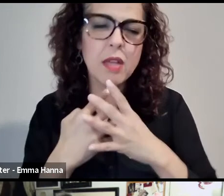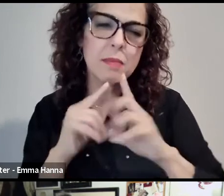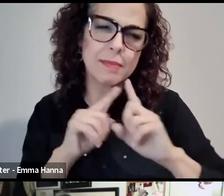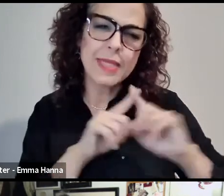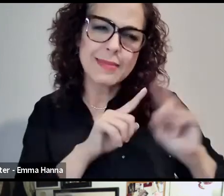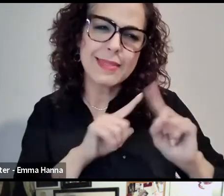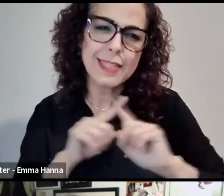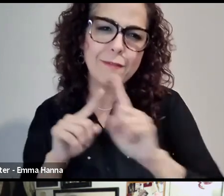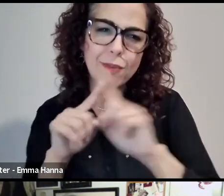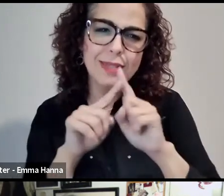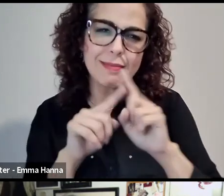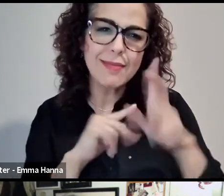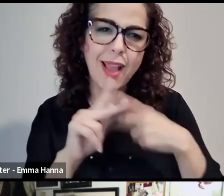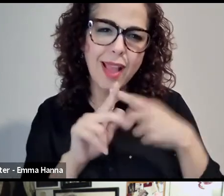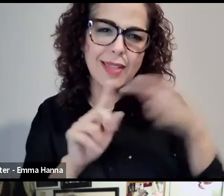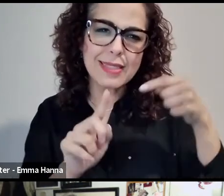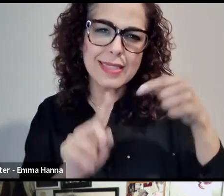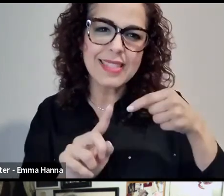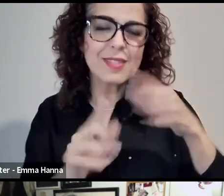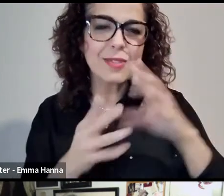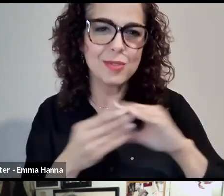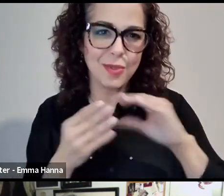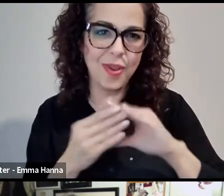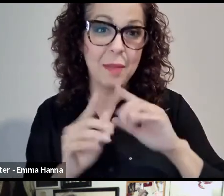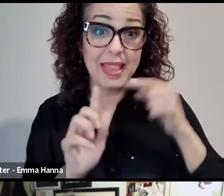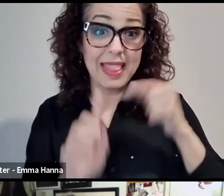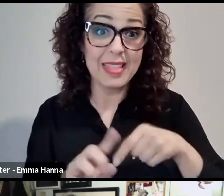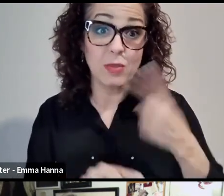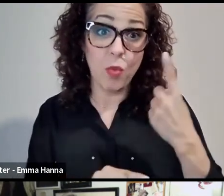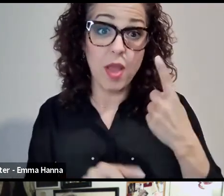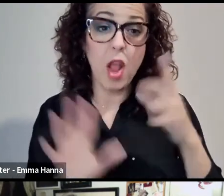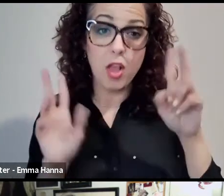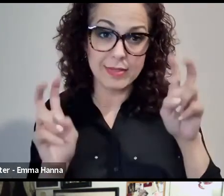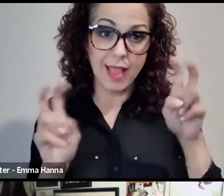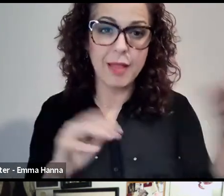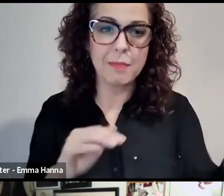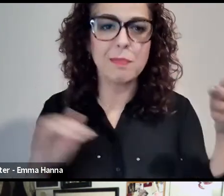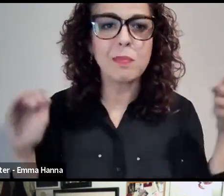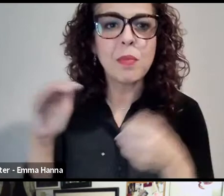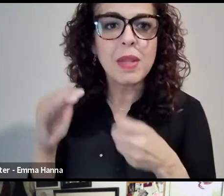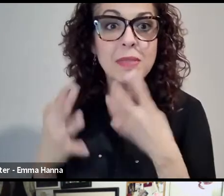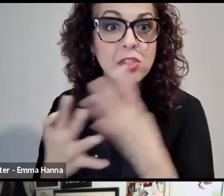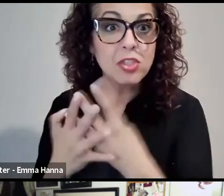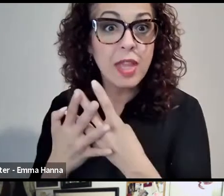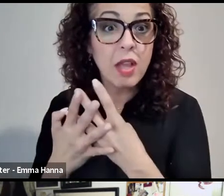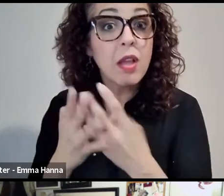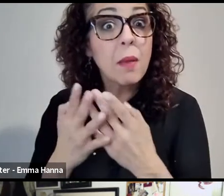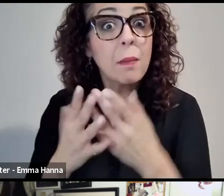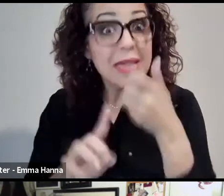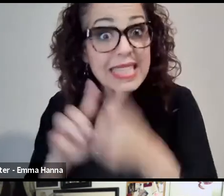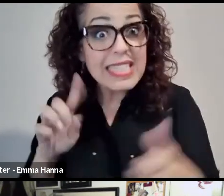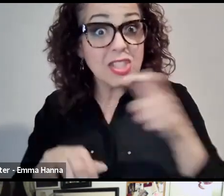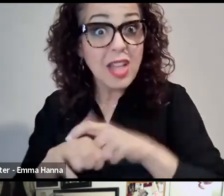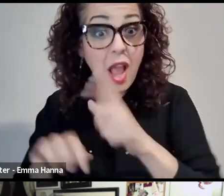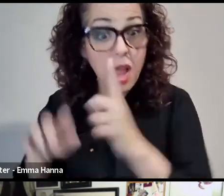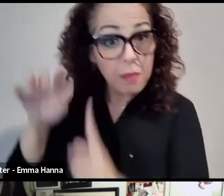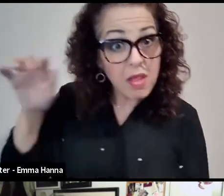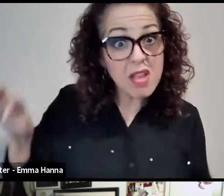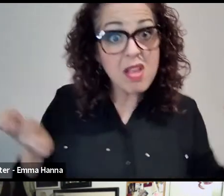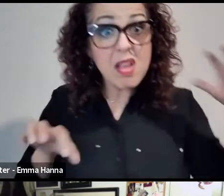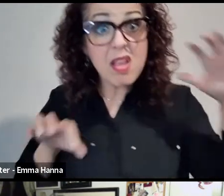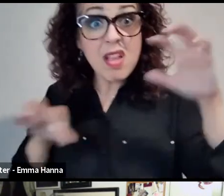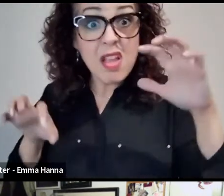but this one I'll say puts them in jail. But each time it comes back, it's bigger and it's less able to be